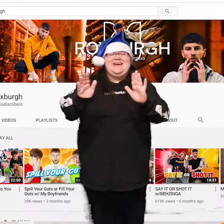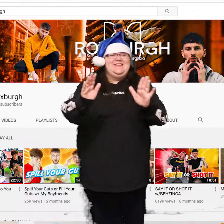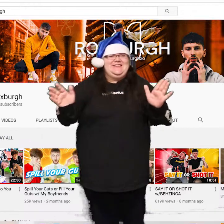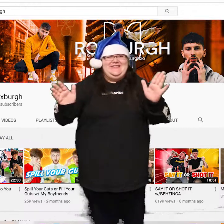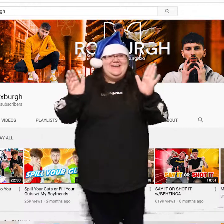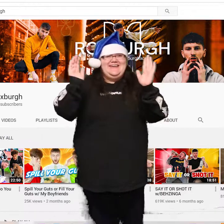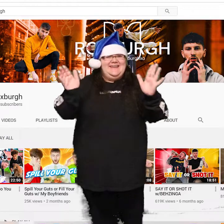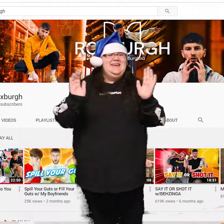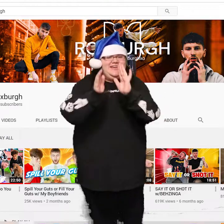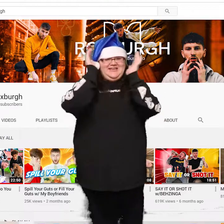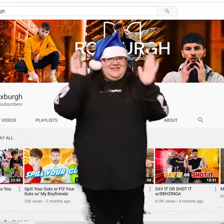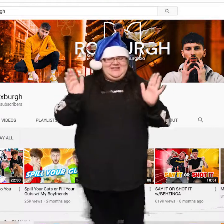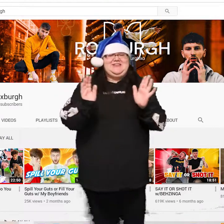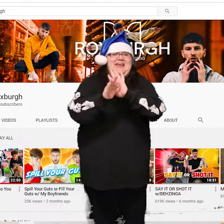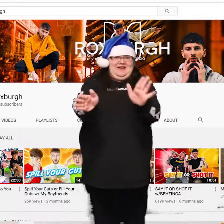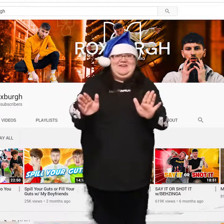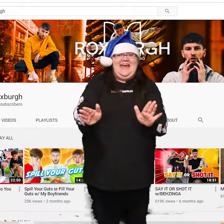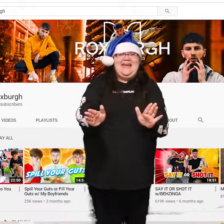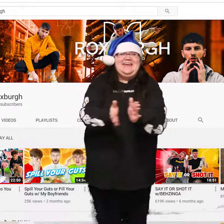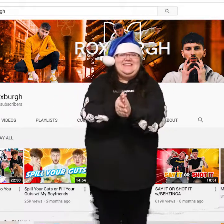please, because...